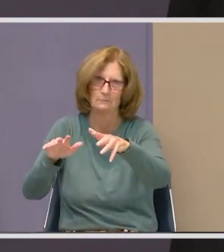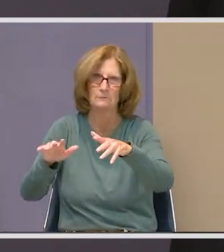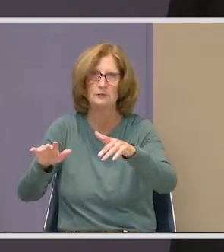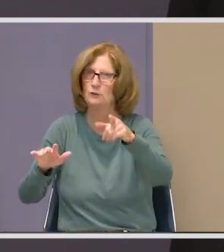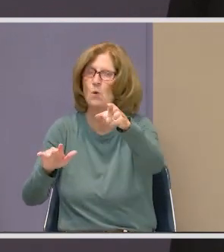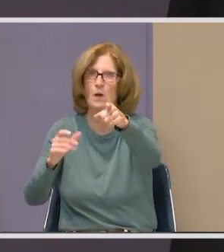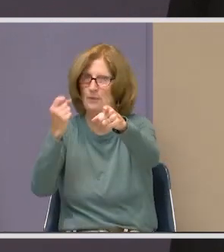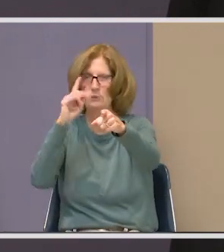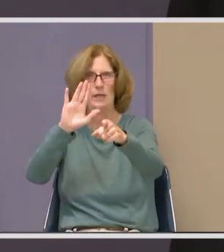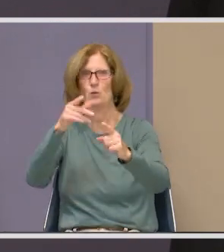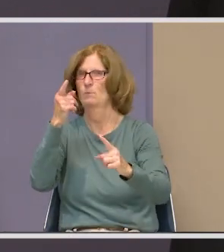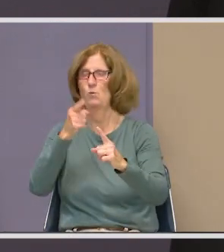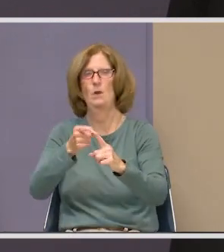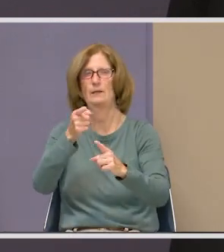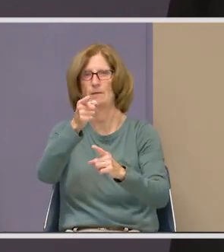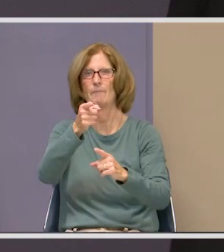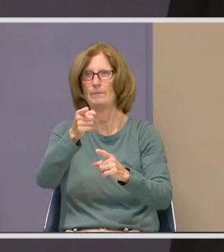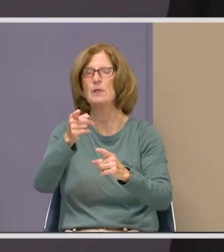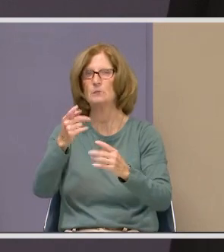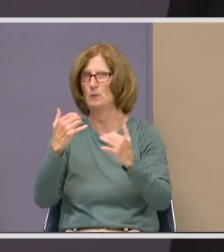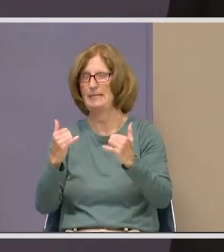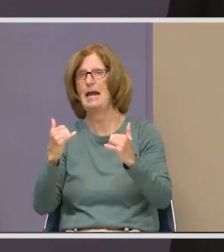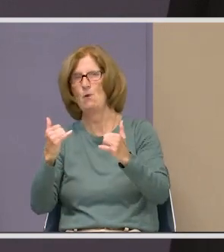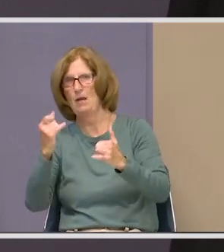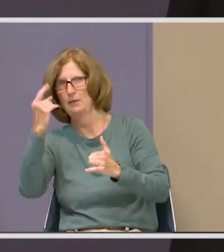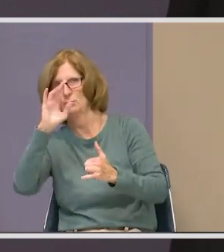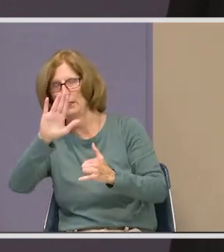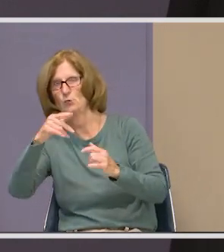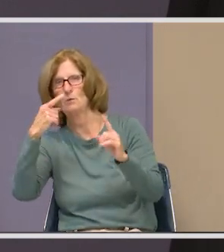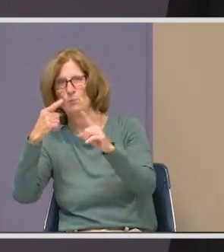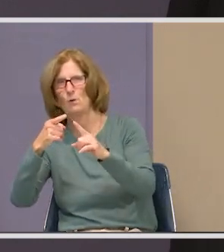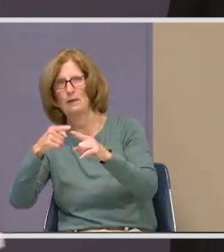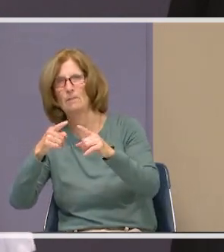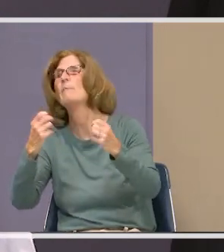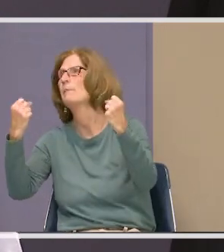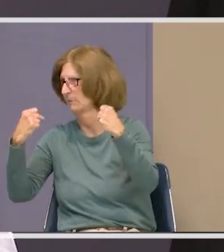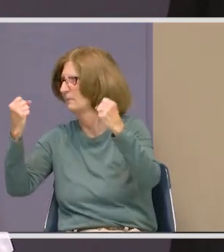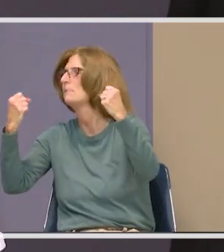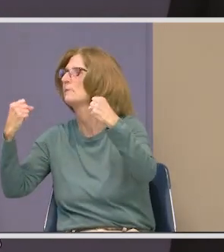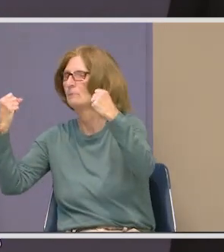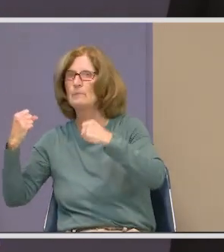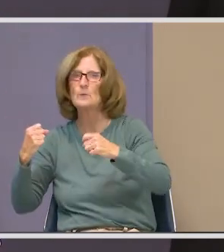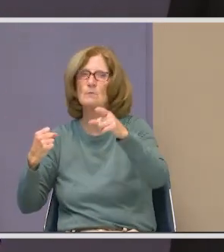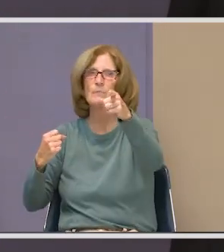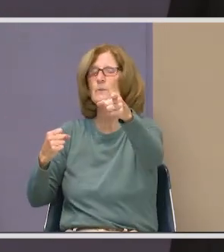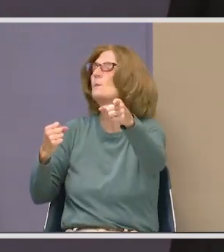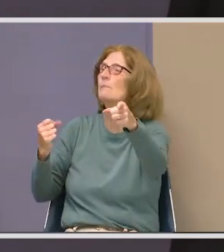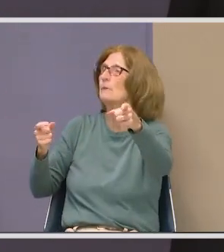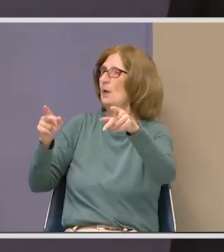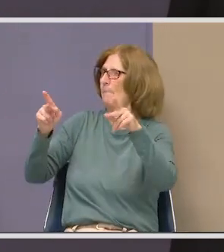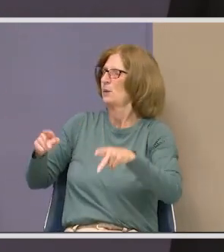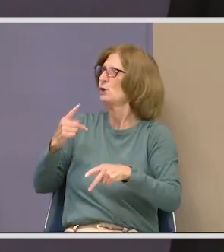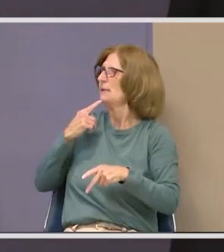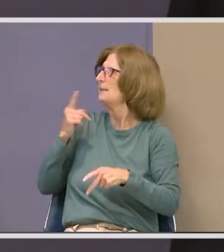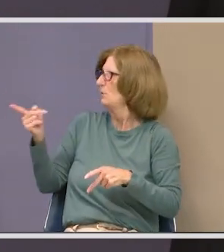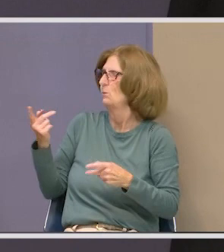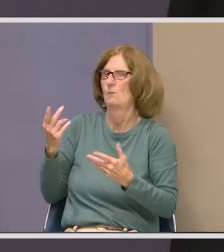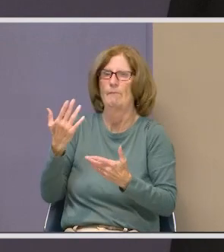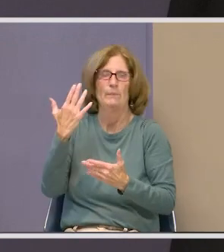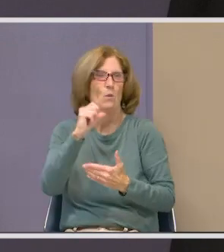loud and clear. That's the biggest comment I'm taking away in terms of thinking of a change. You could also try it for a time and see how it works.